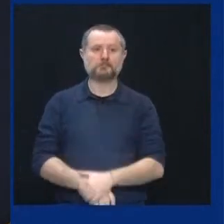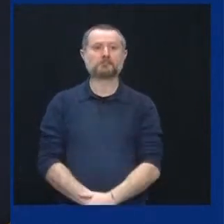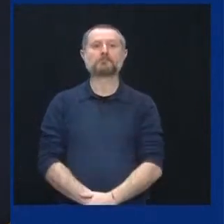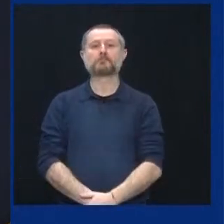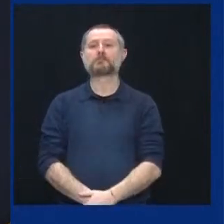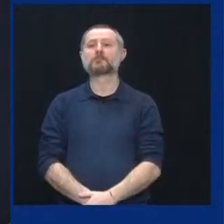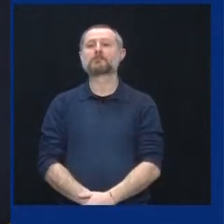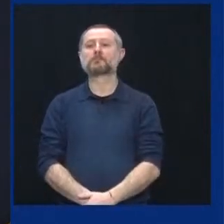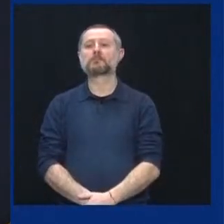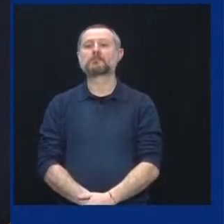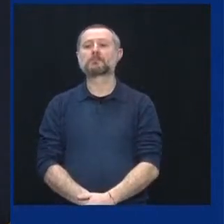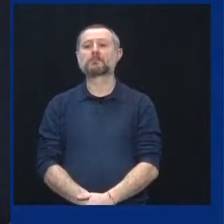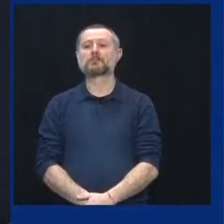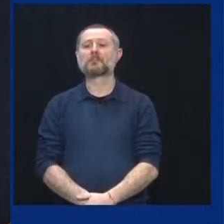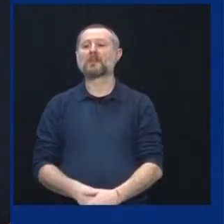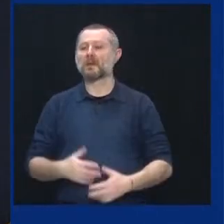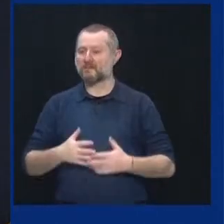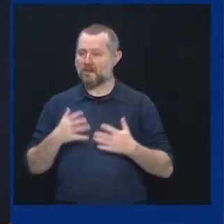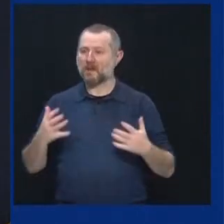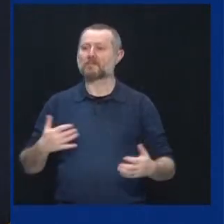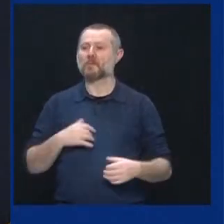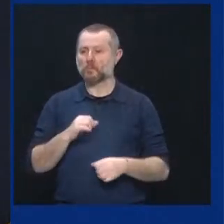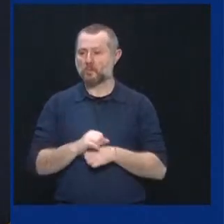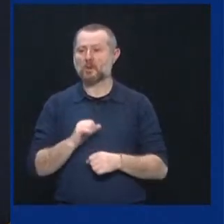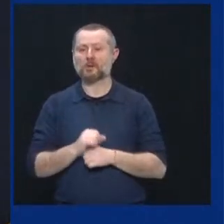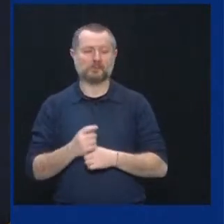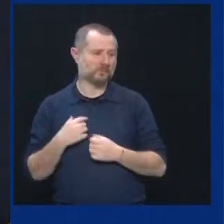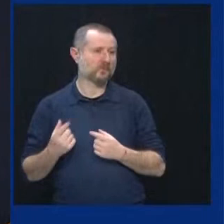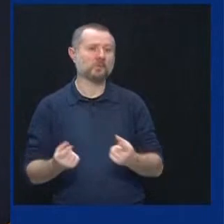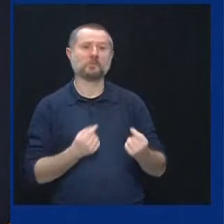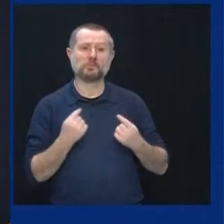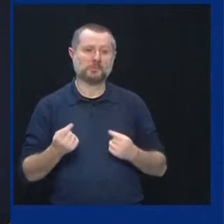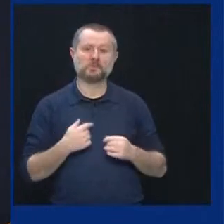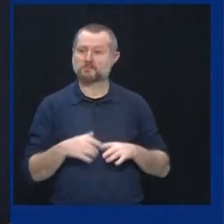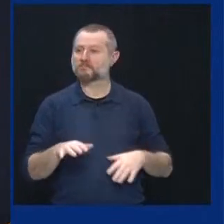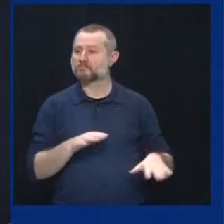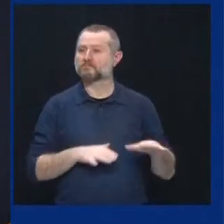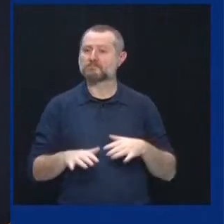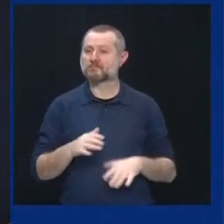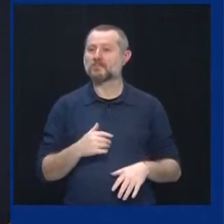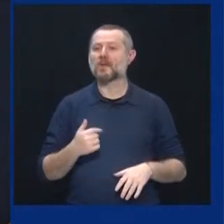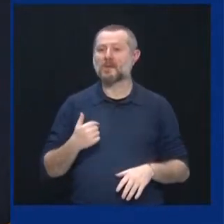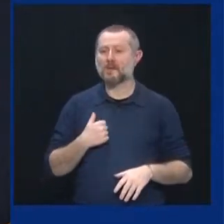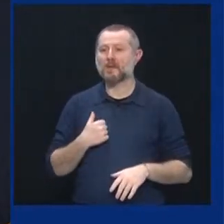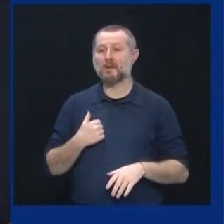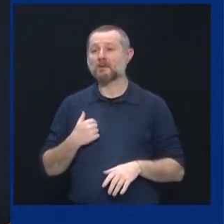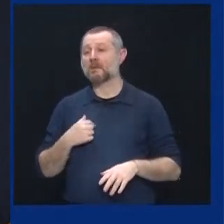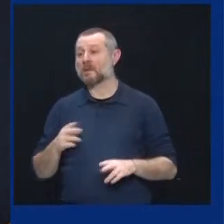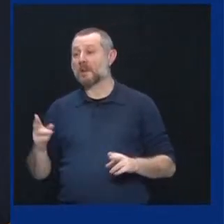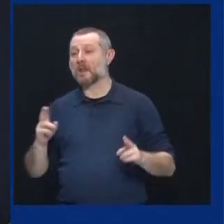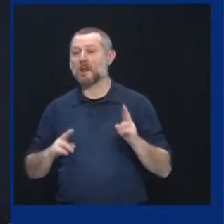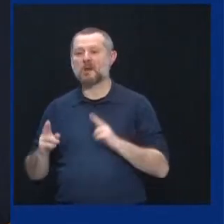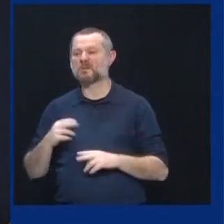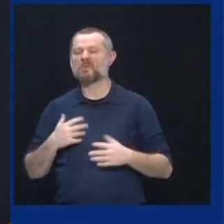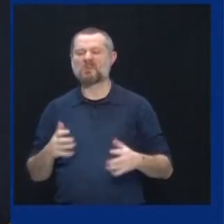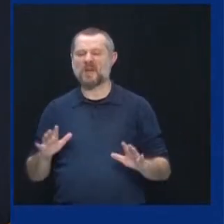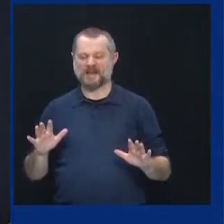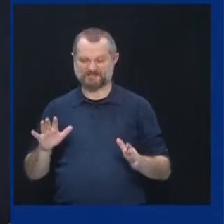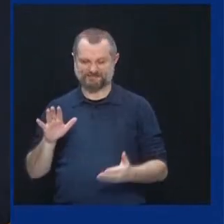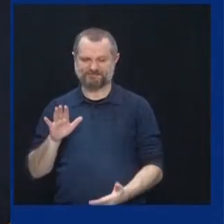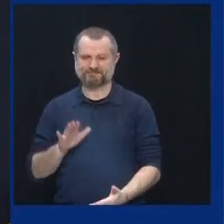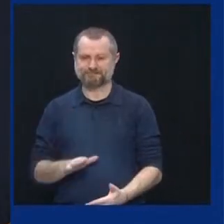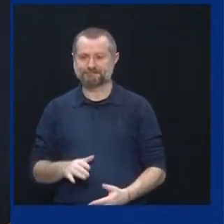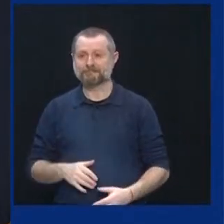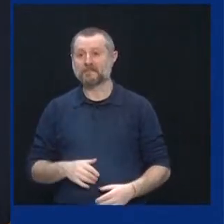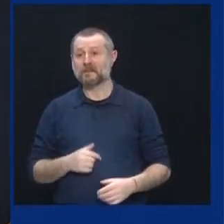And we have a lot of work to do, and I want to take the tone down, and we have to do a